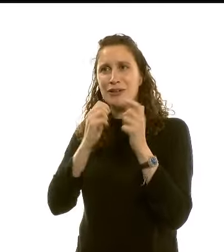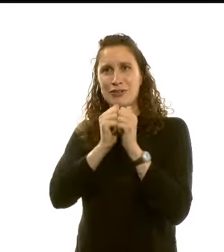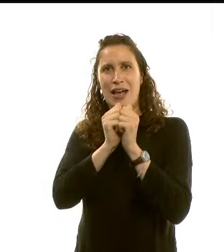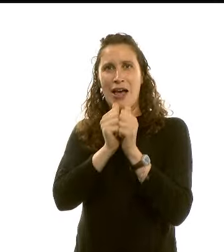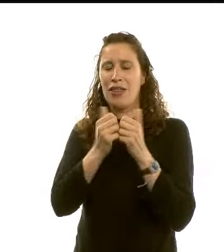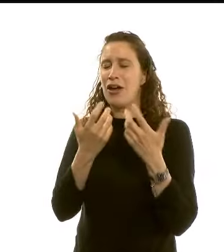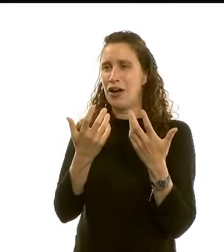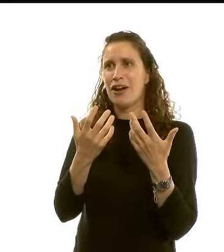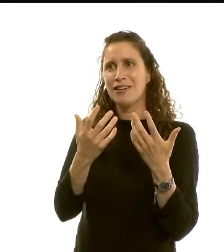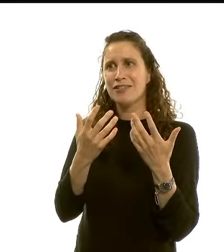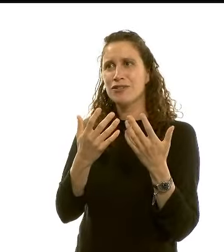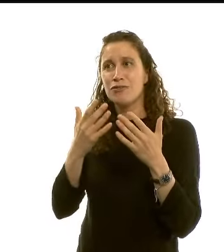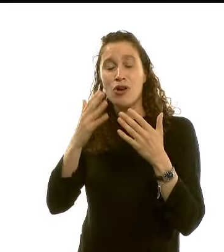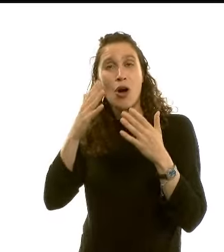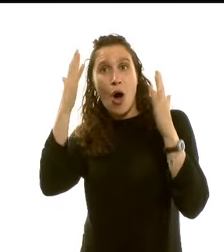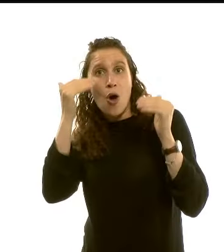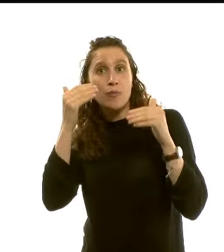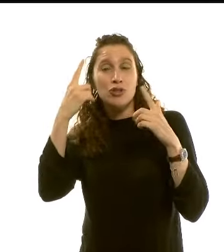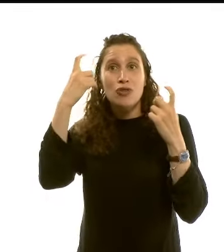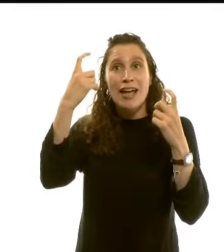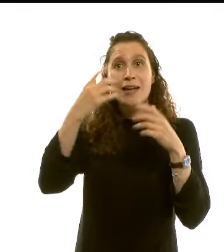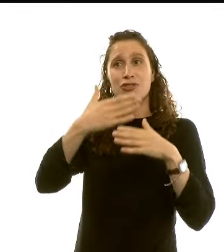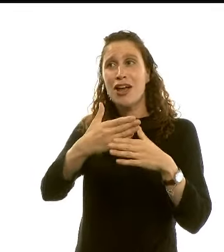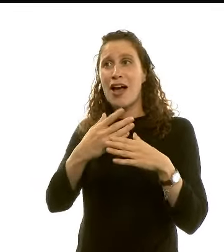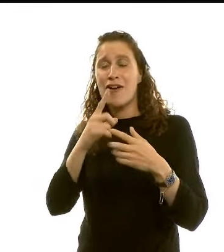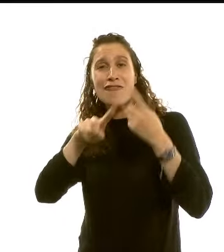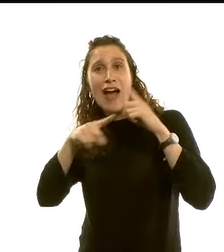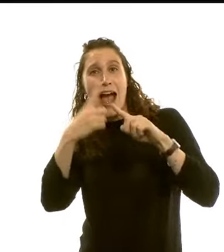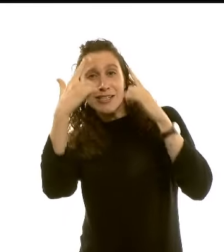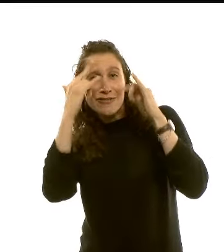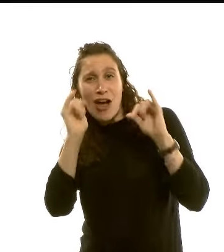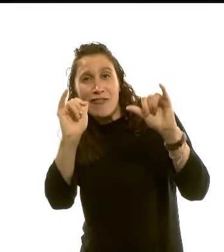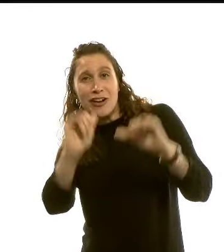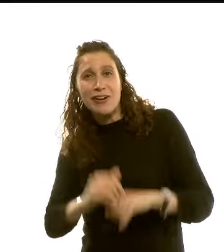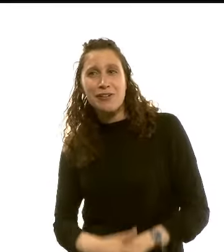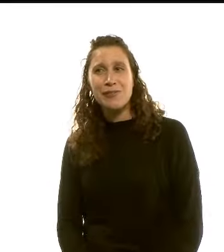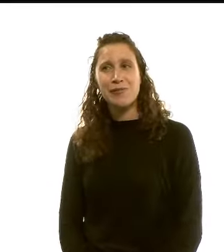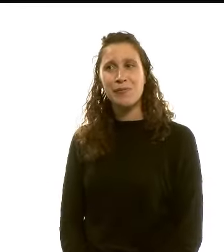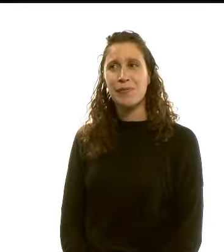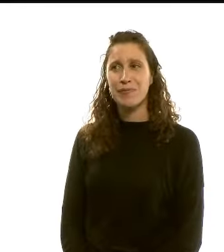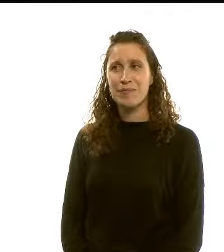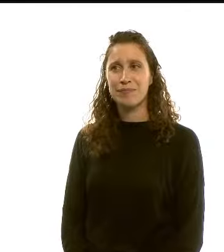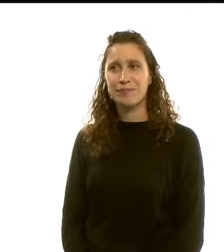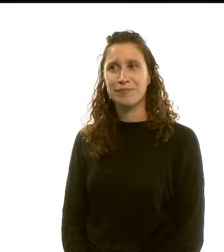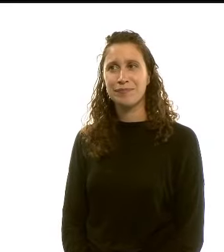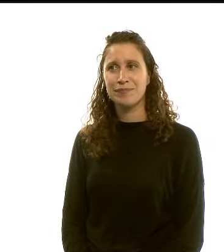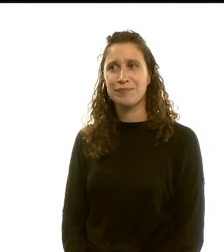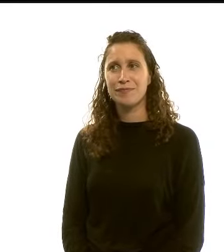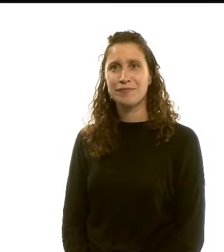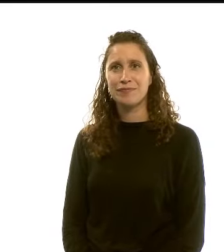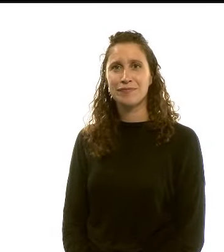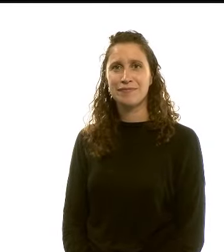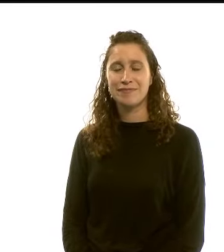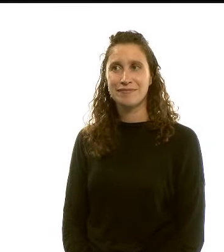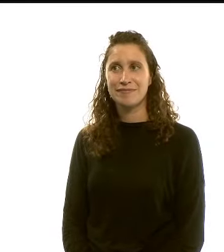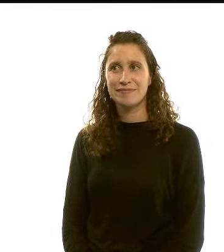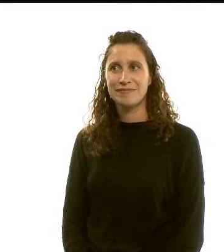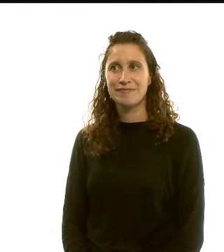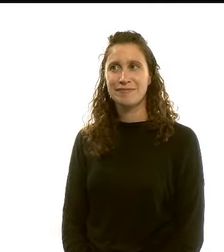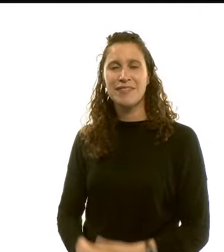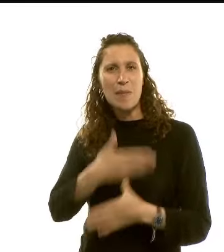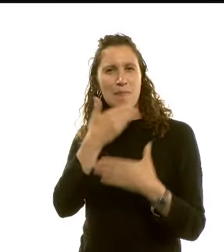We share our hopes and Friends forever. Friends forever. Let's be better. That was amazing. Better when